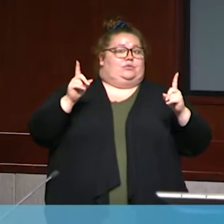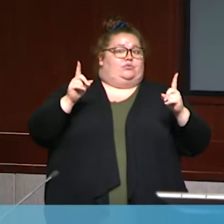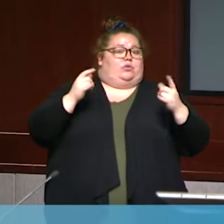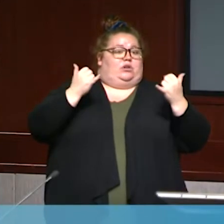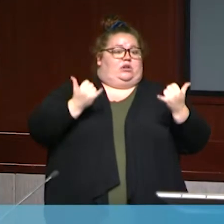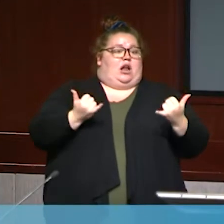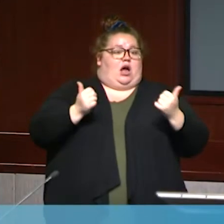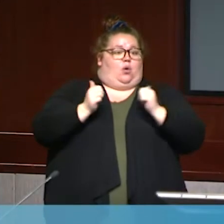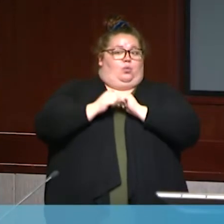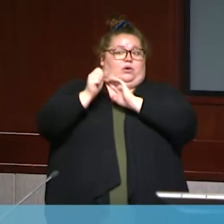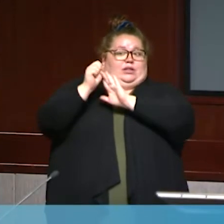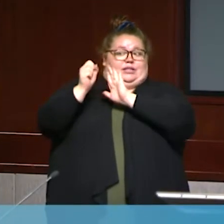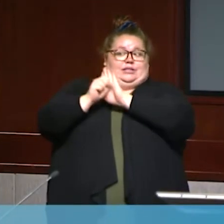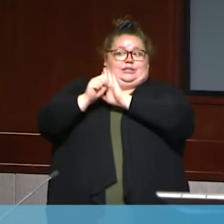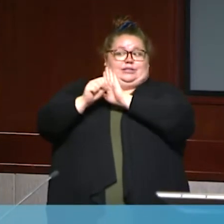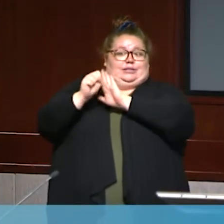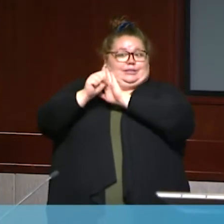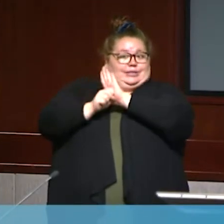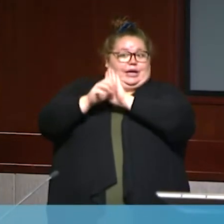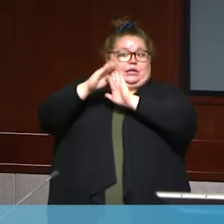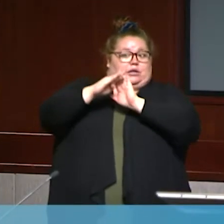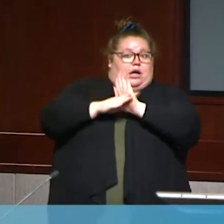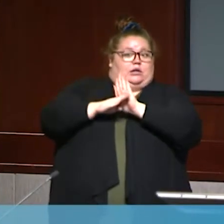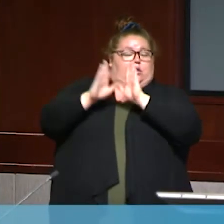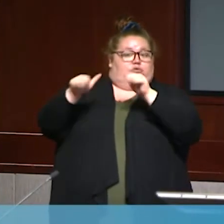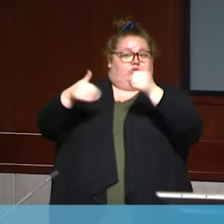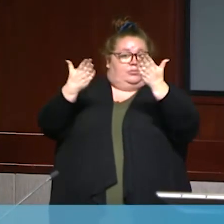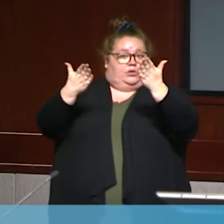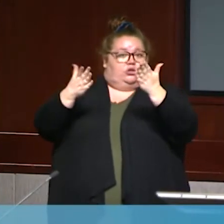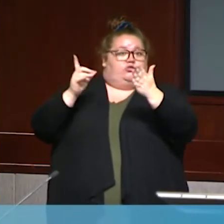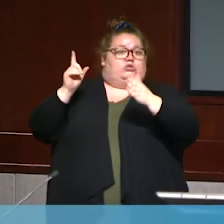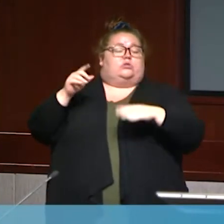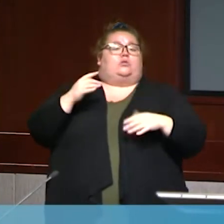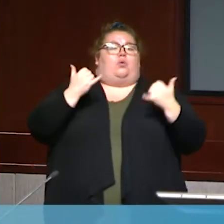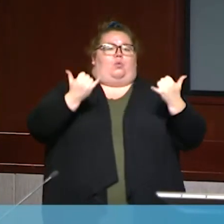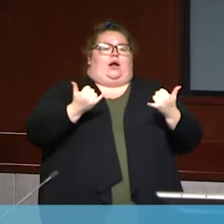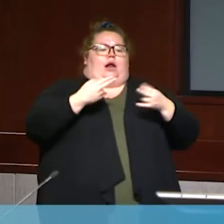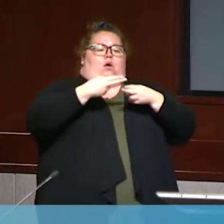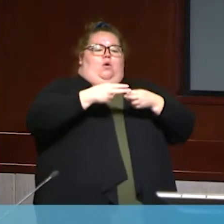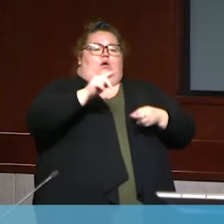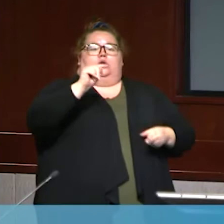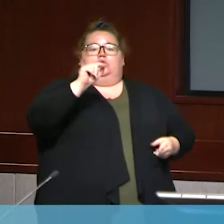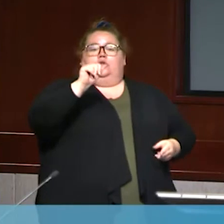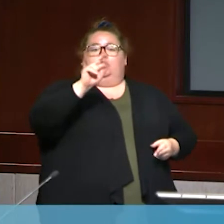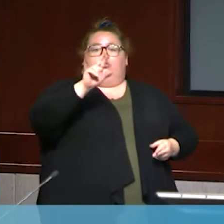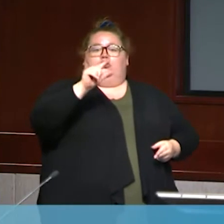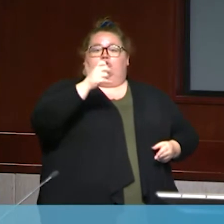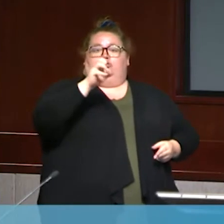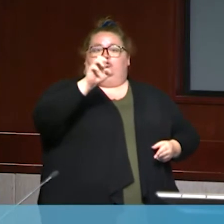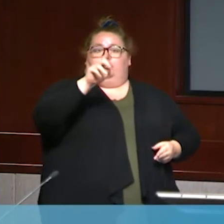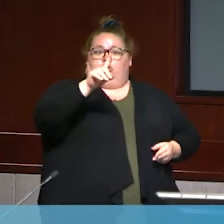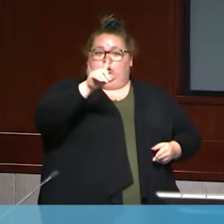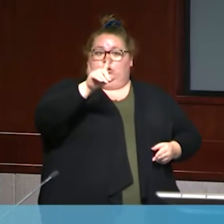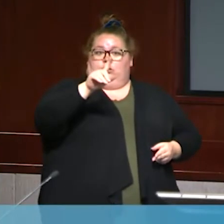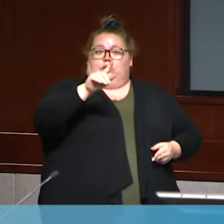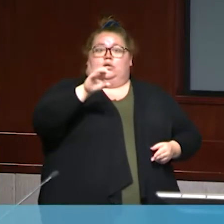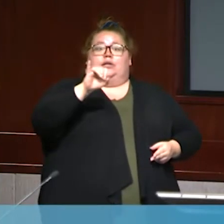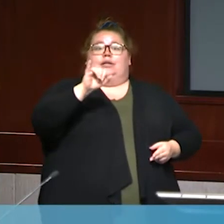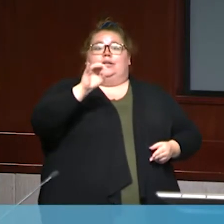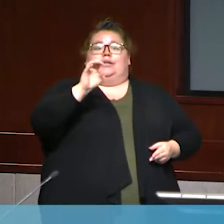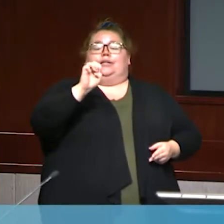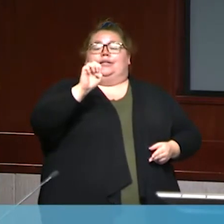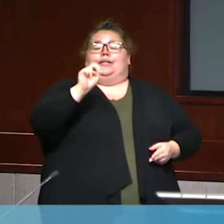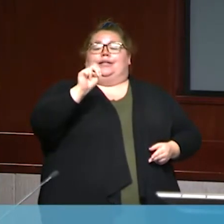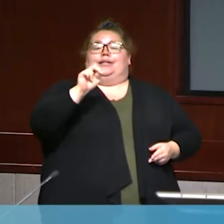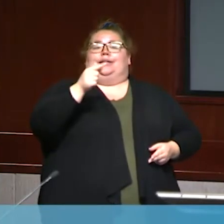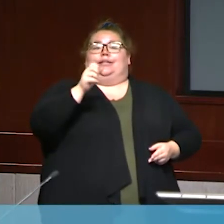state? So we're in targeted engagement. We're talking with the state as several other counties